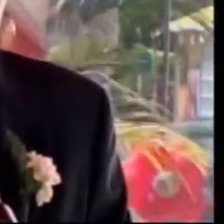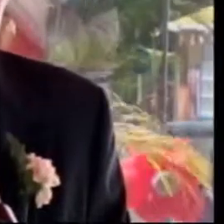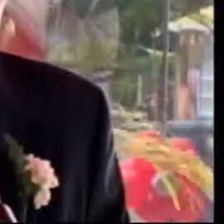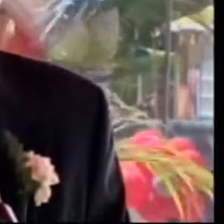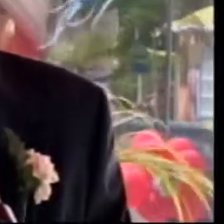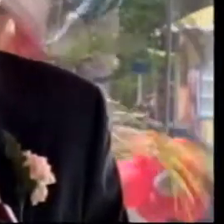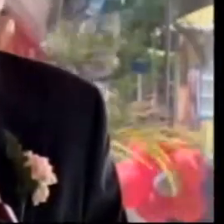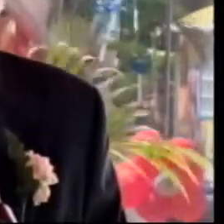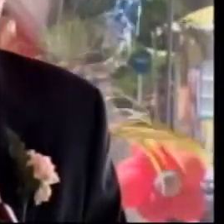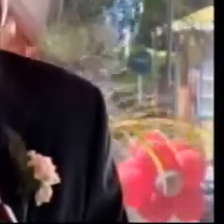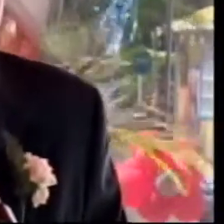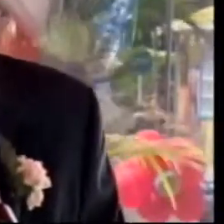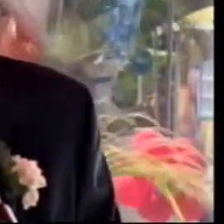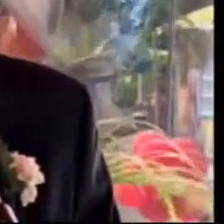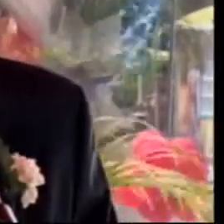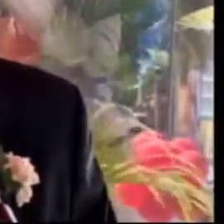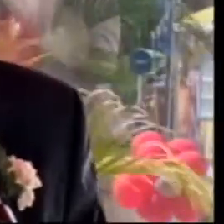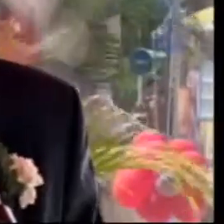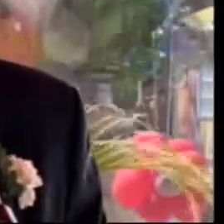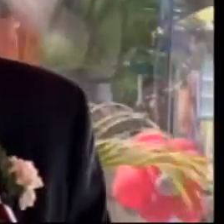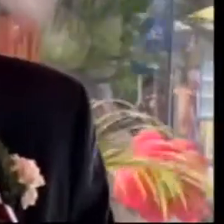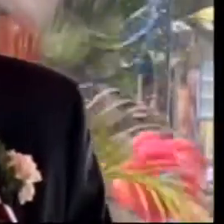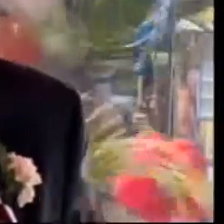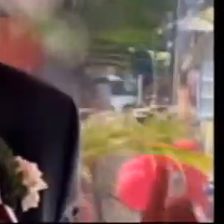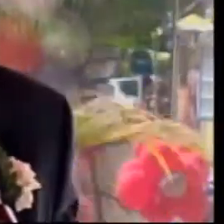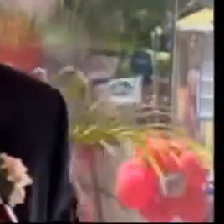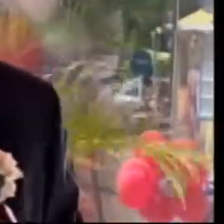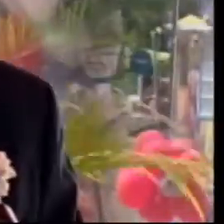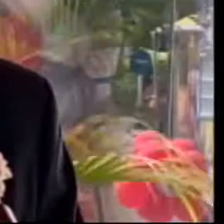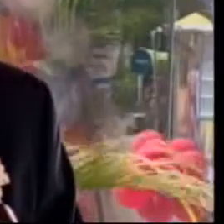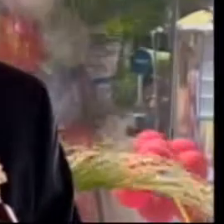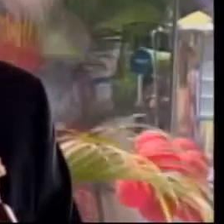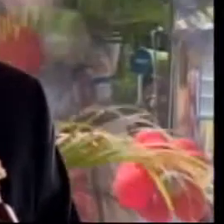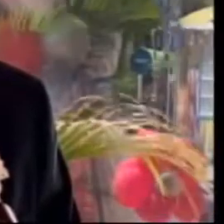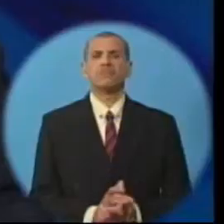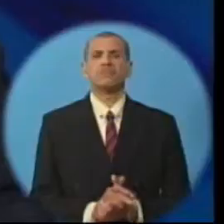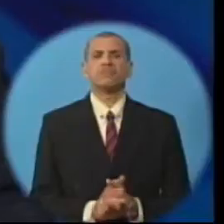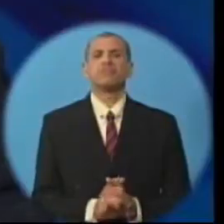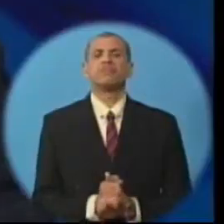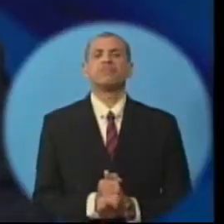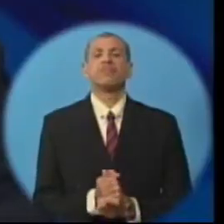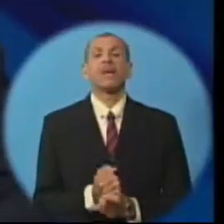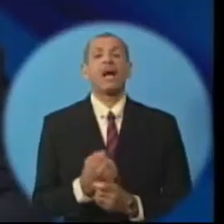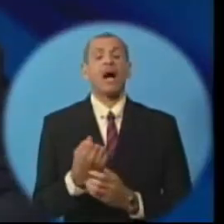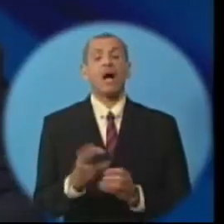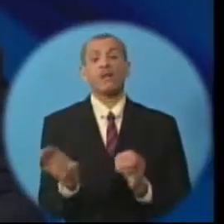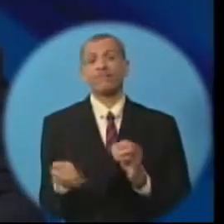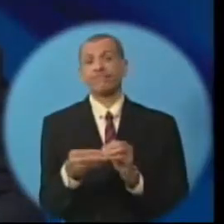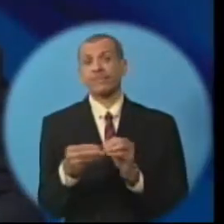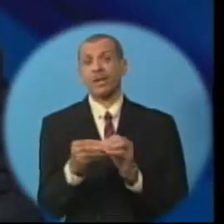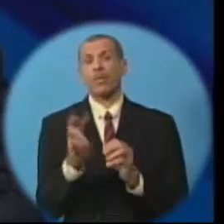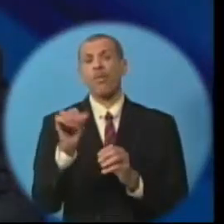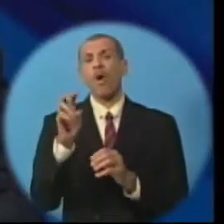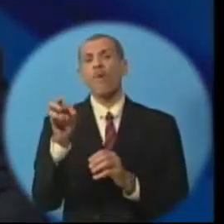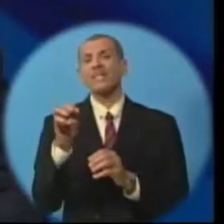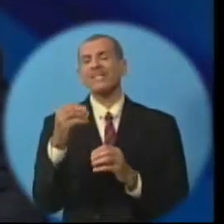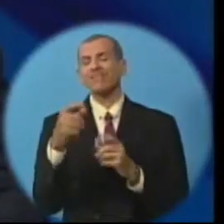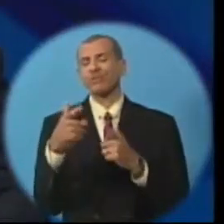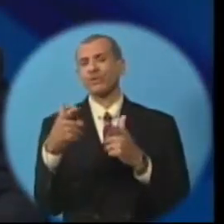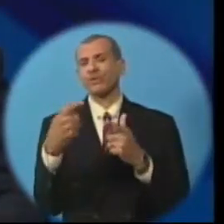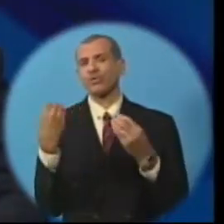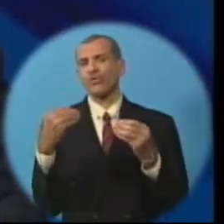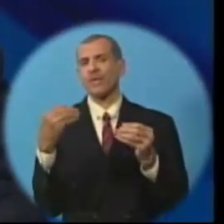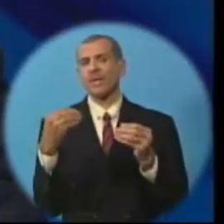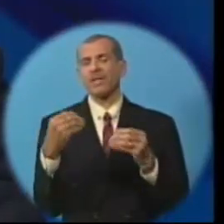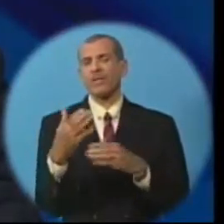responsibility to do our part in creating growth in this economy and that comes through investment. Well, in addition to the Warren's Superstore, upgrades